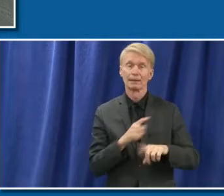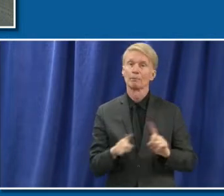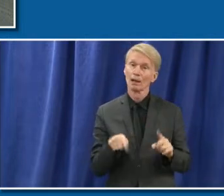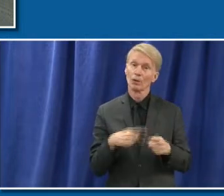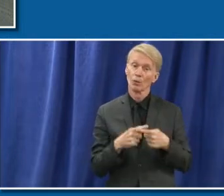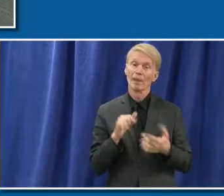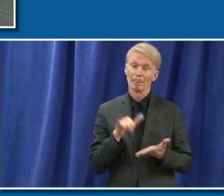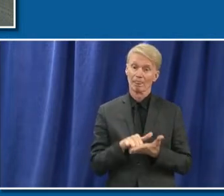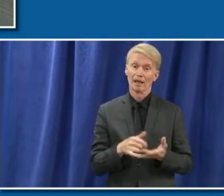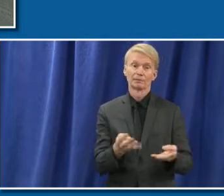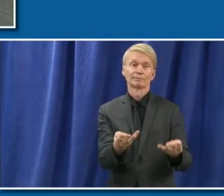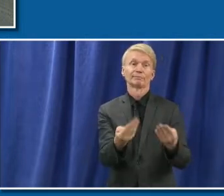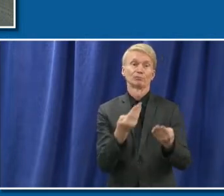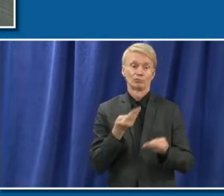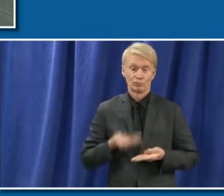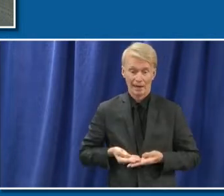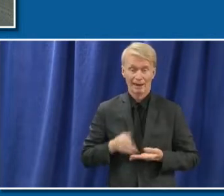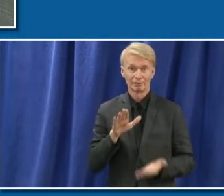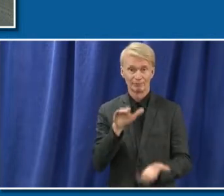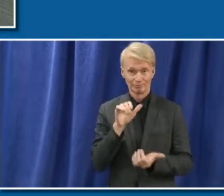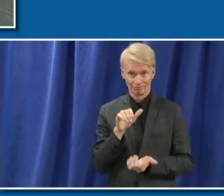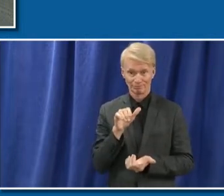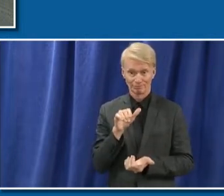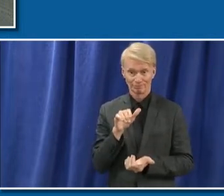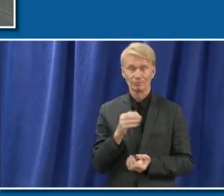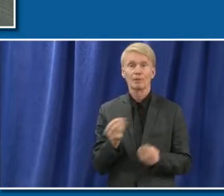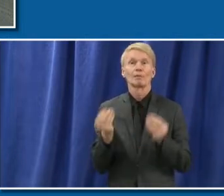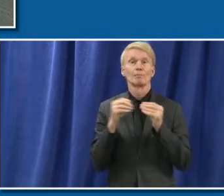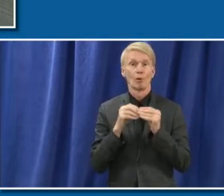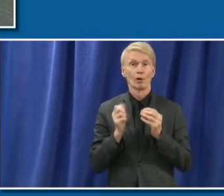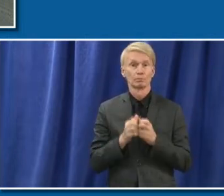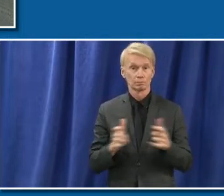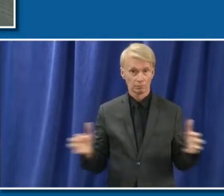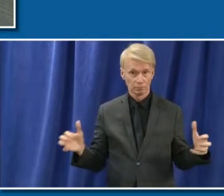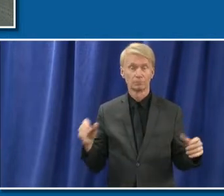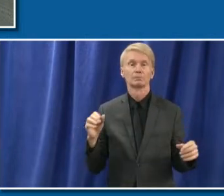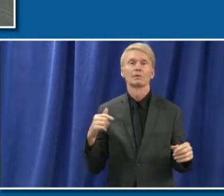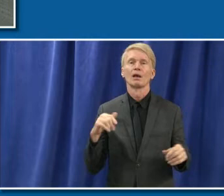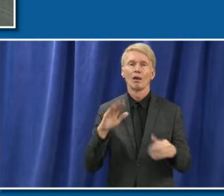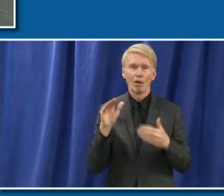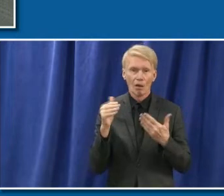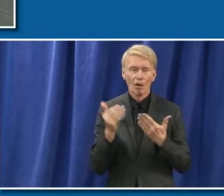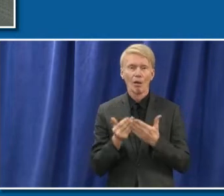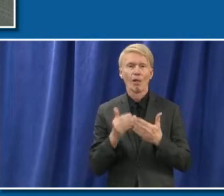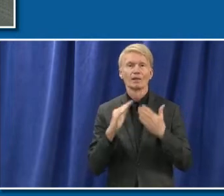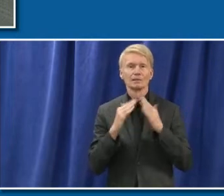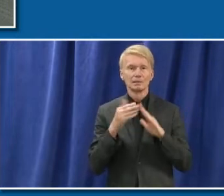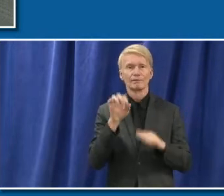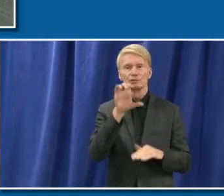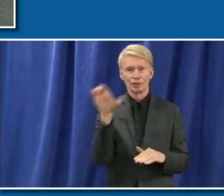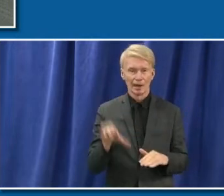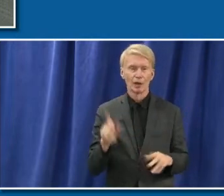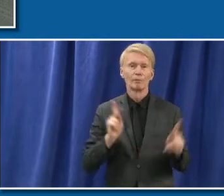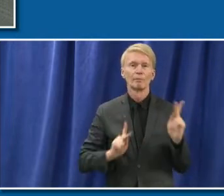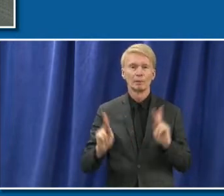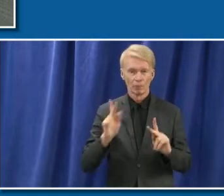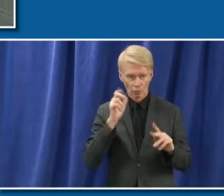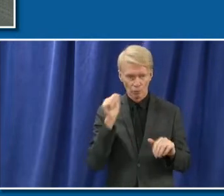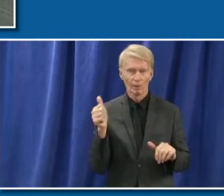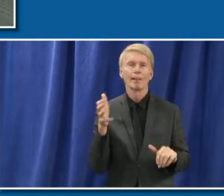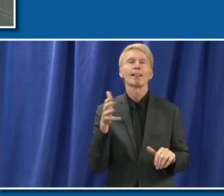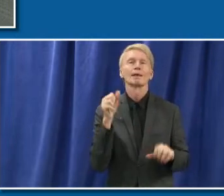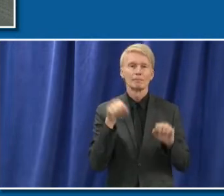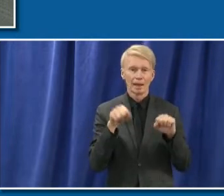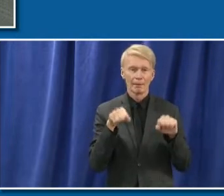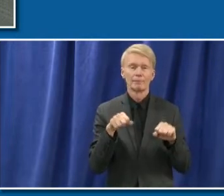vaccine continues to come into the city and additional vaccine supply is received, all City of Chicago people will be able to receive their